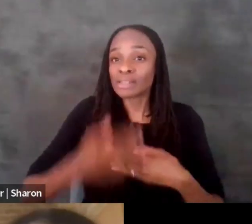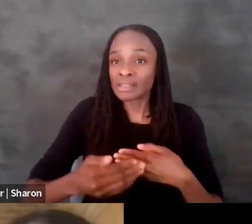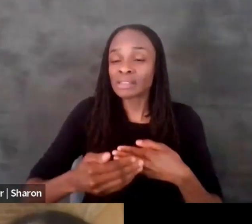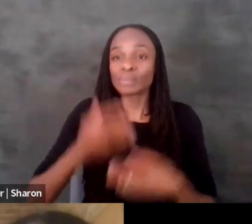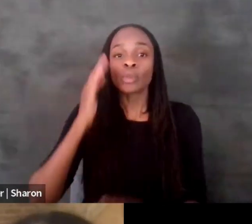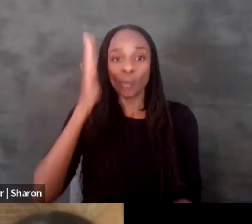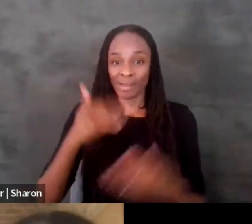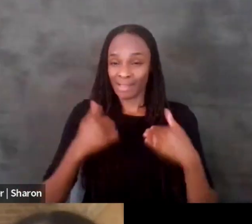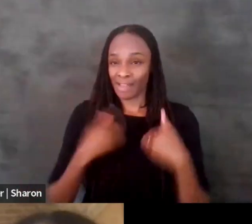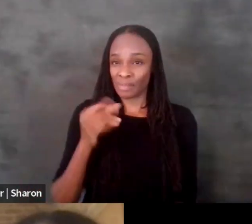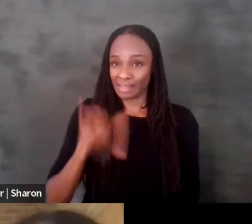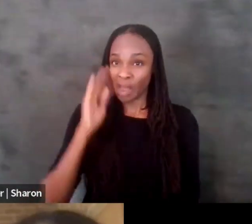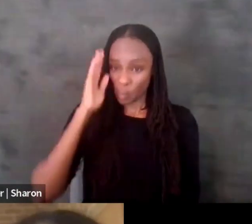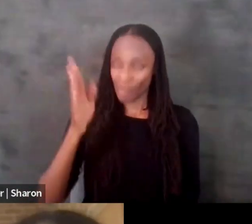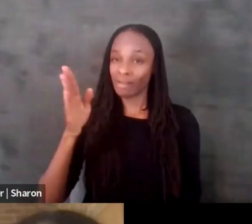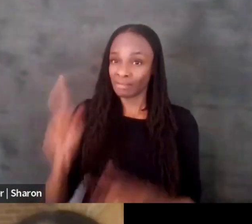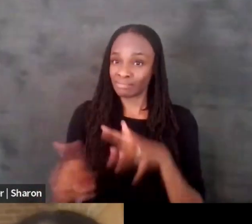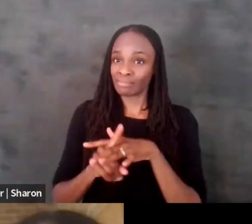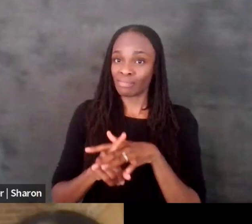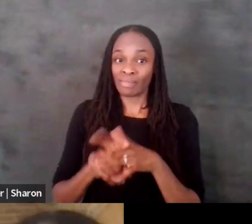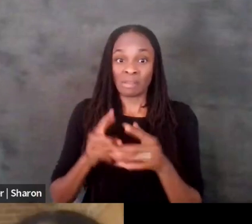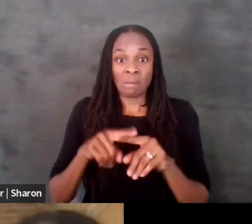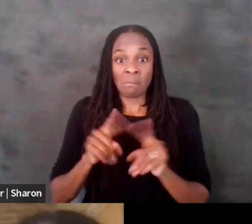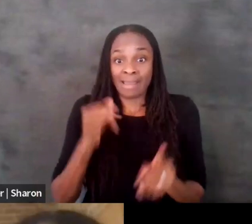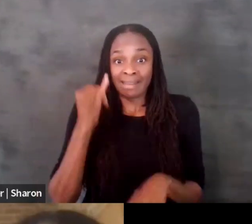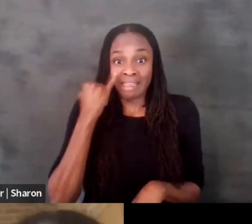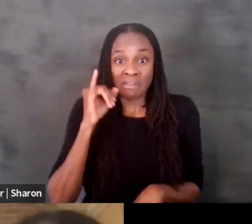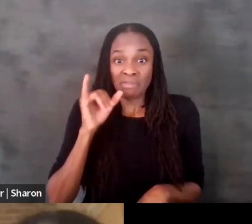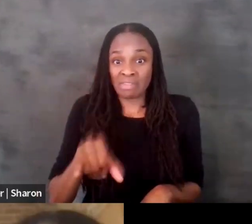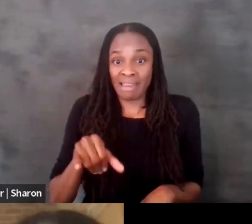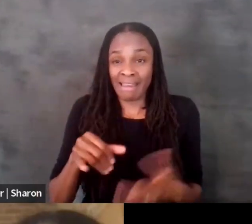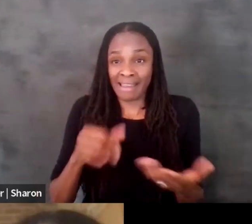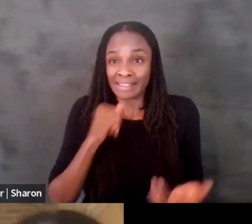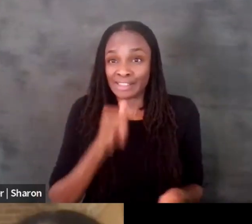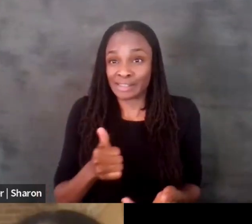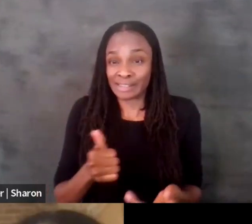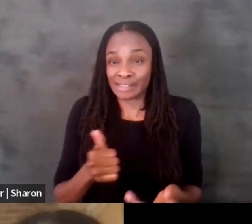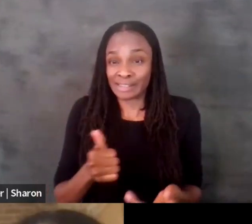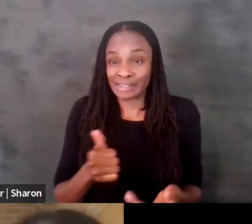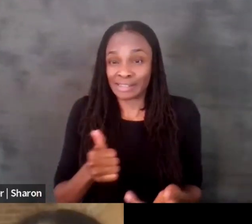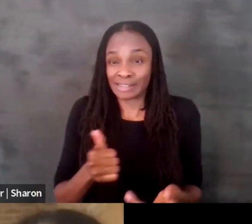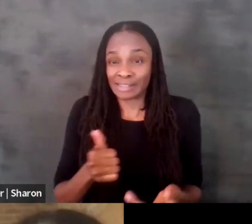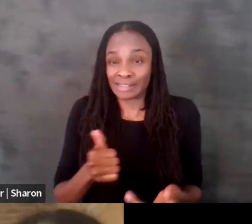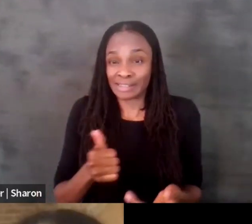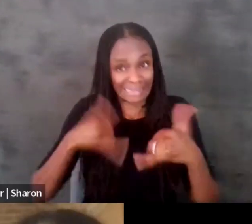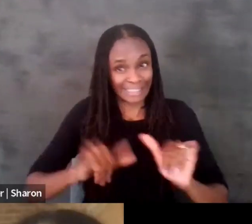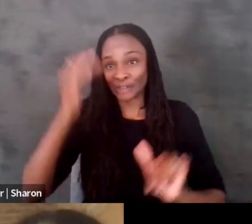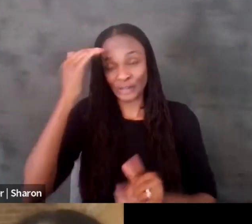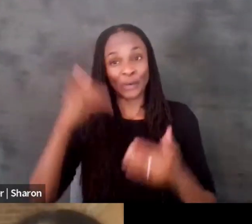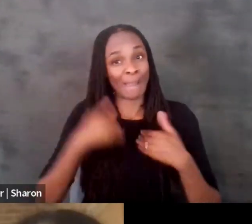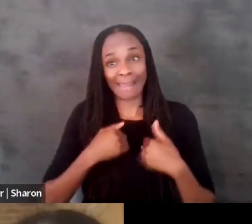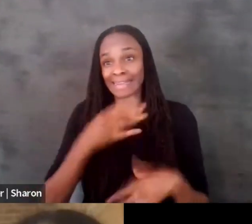will be something that will come out. But even if that didn't come out, we knew that we had a mesmerizing film